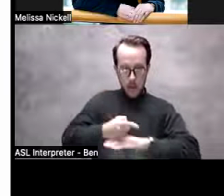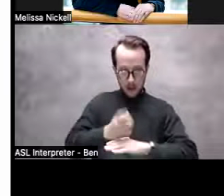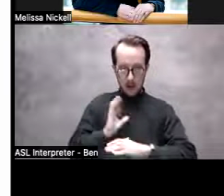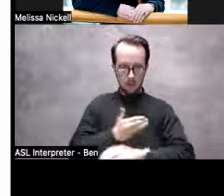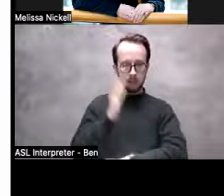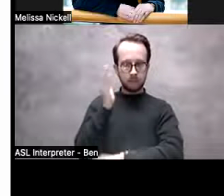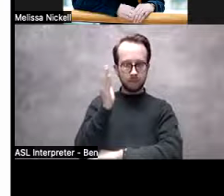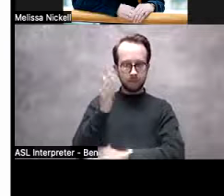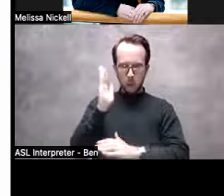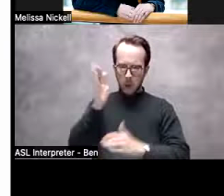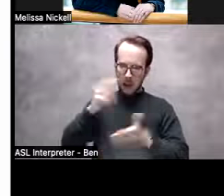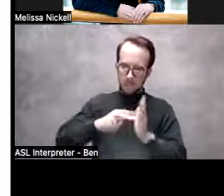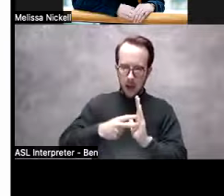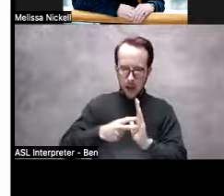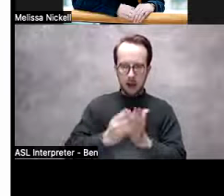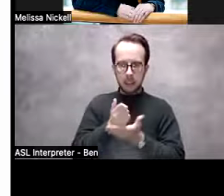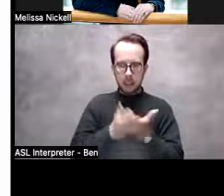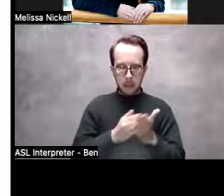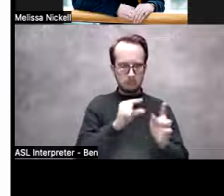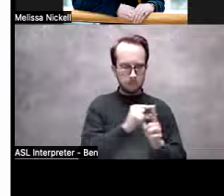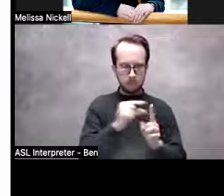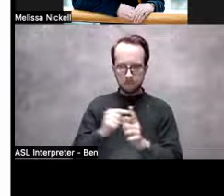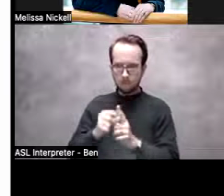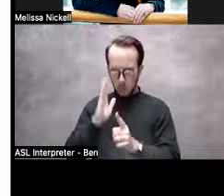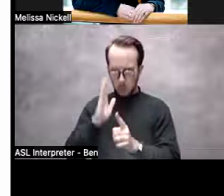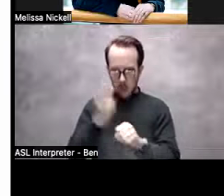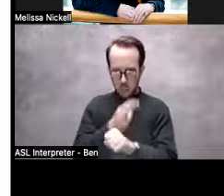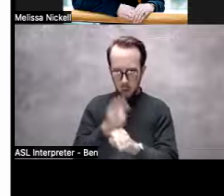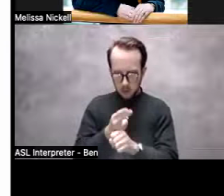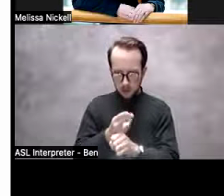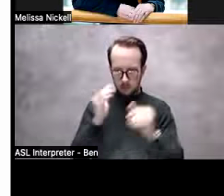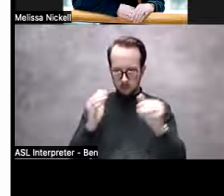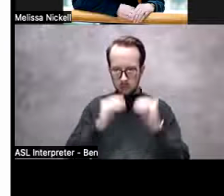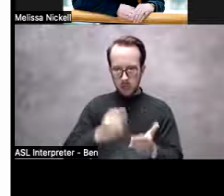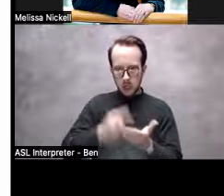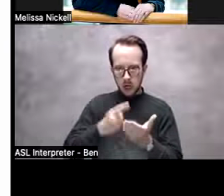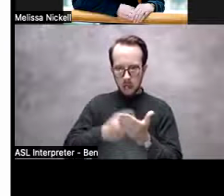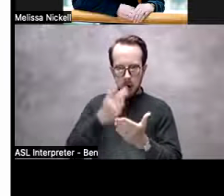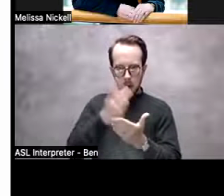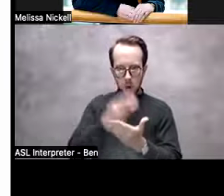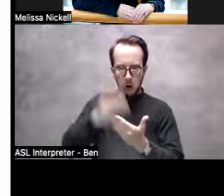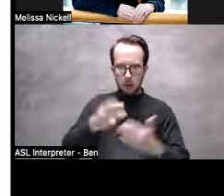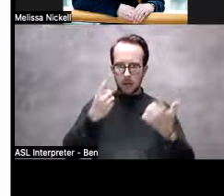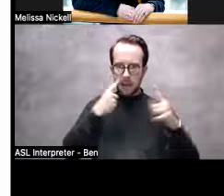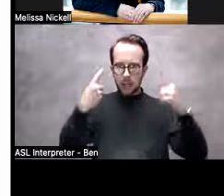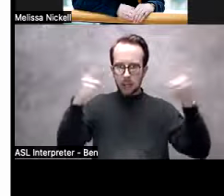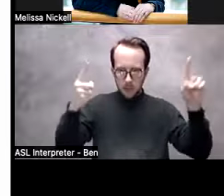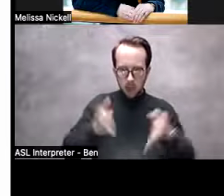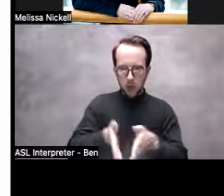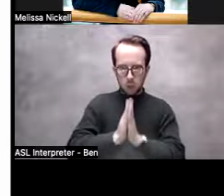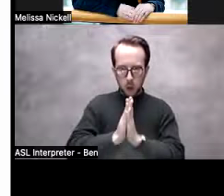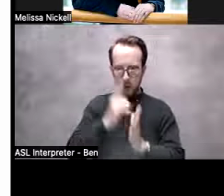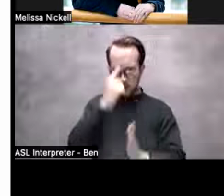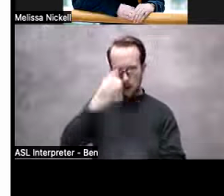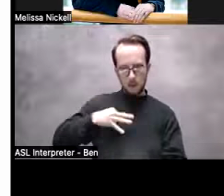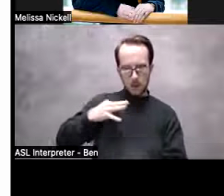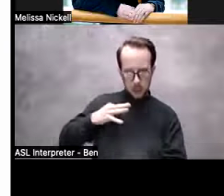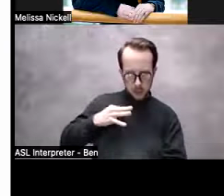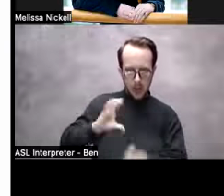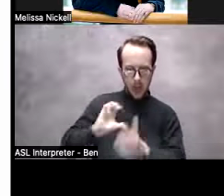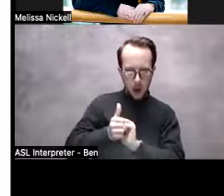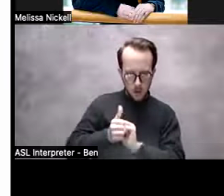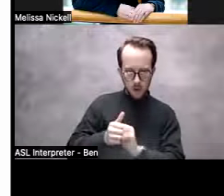define some of the terms that I'll be using. I want to talk a little bit about program announcements and requests for applications, what are